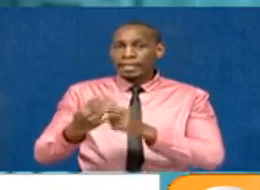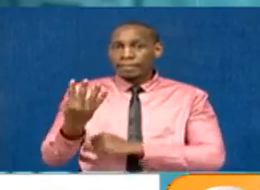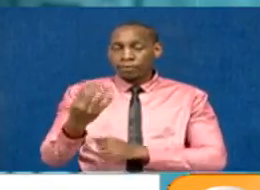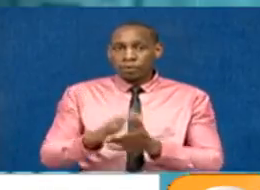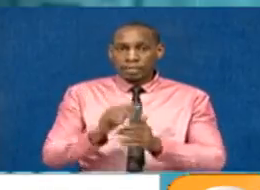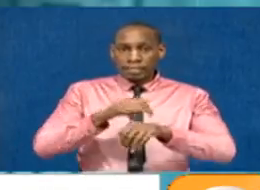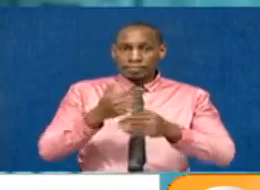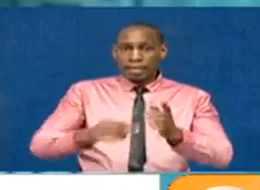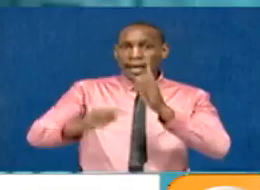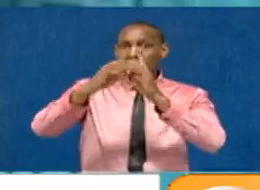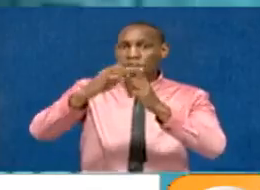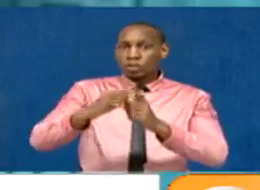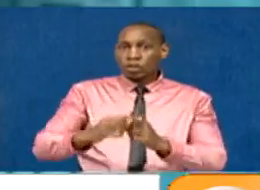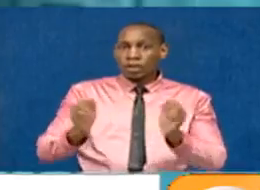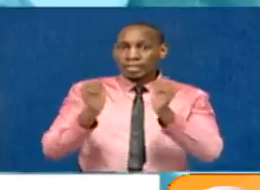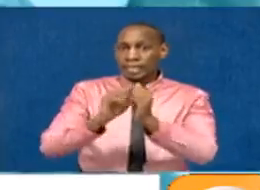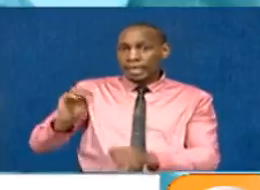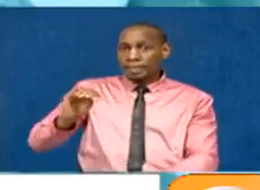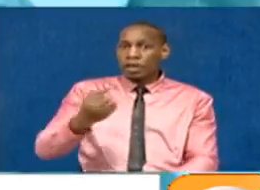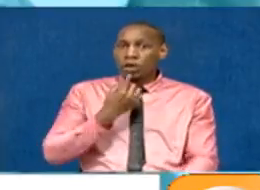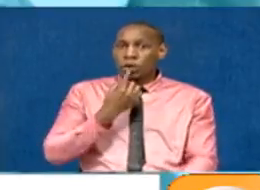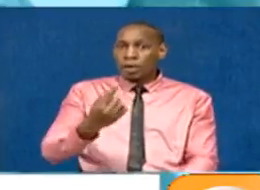5,394. So far, a total of